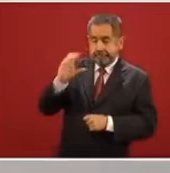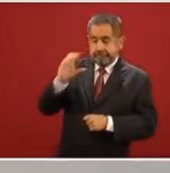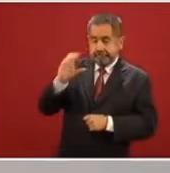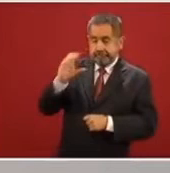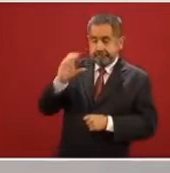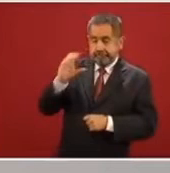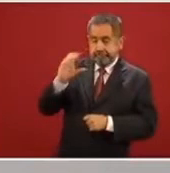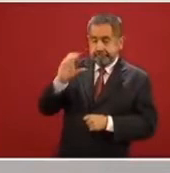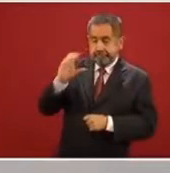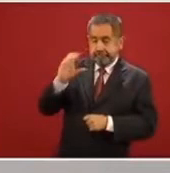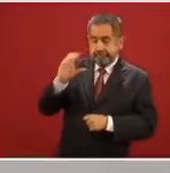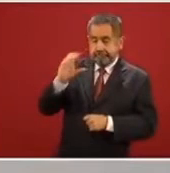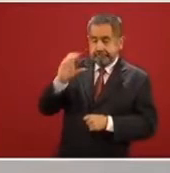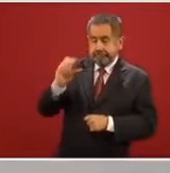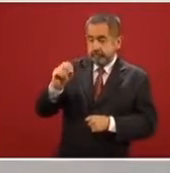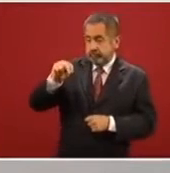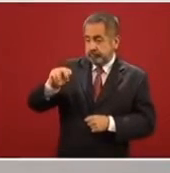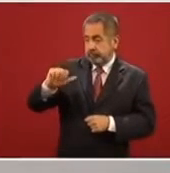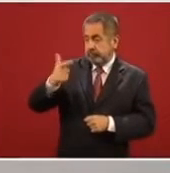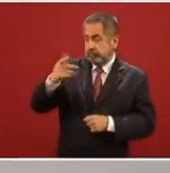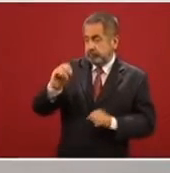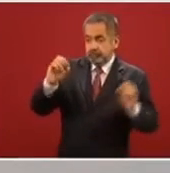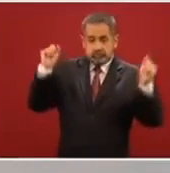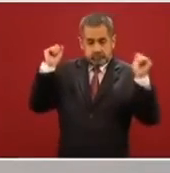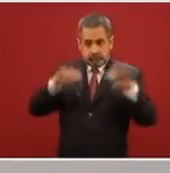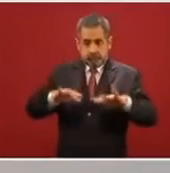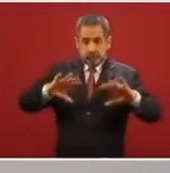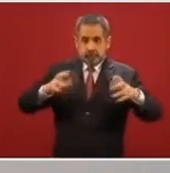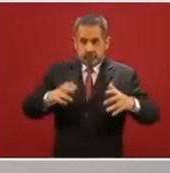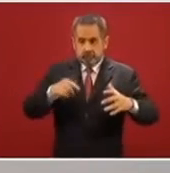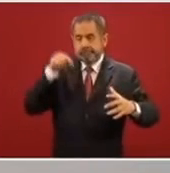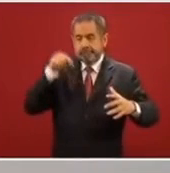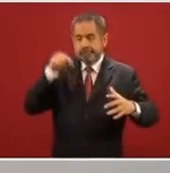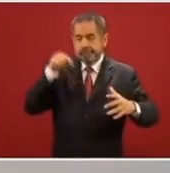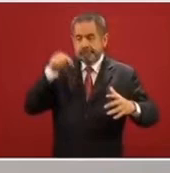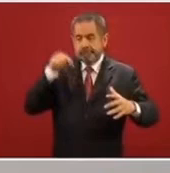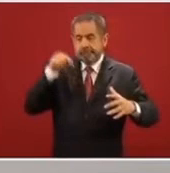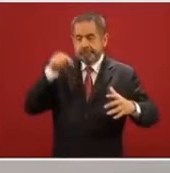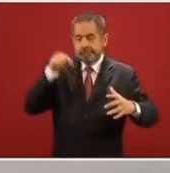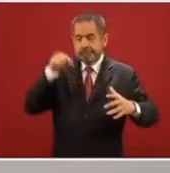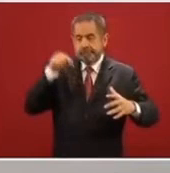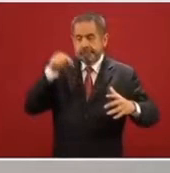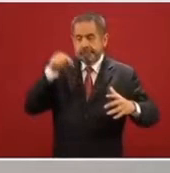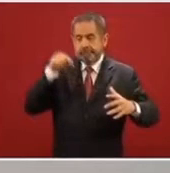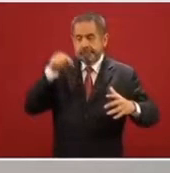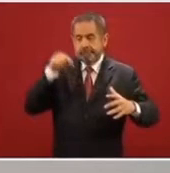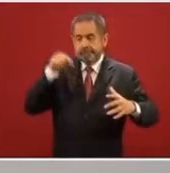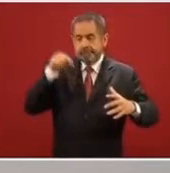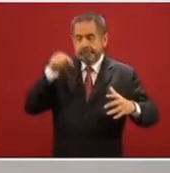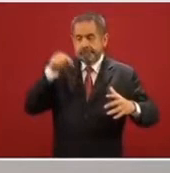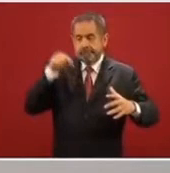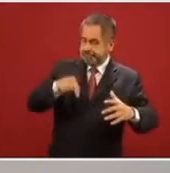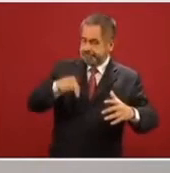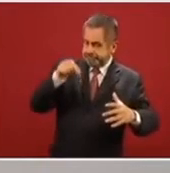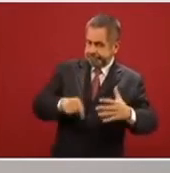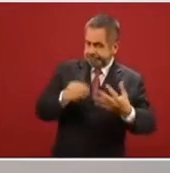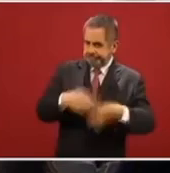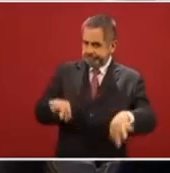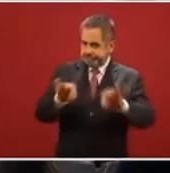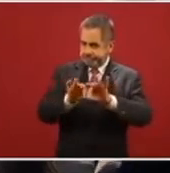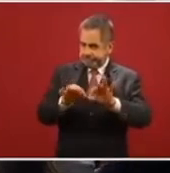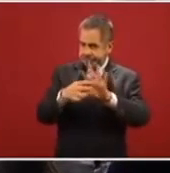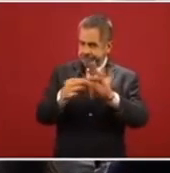National Conference of Governors jugó un papel muy importante played a very important role